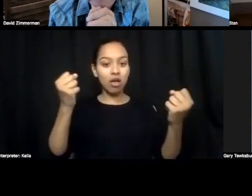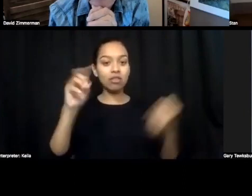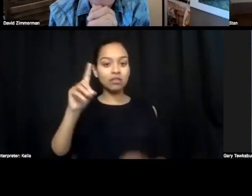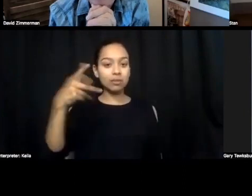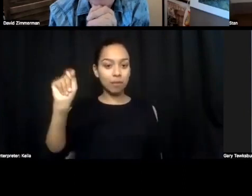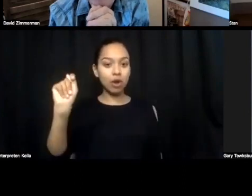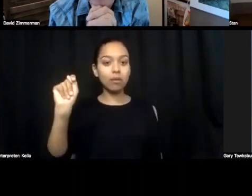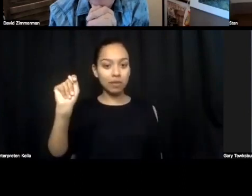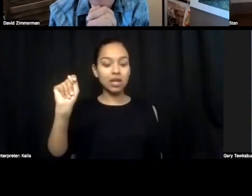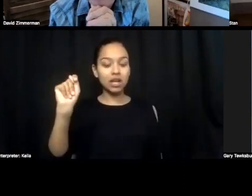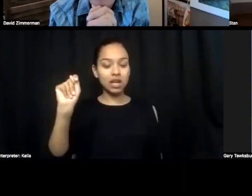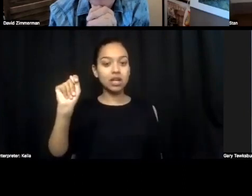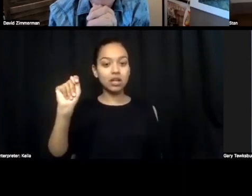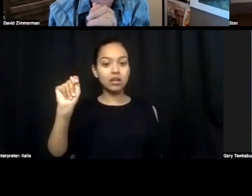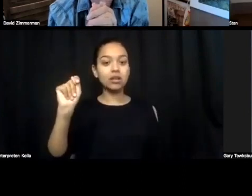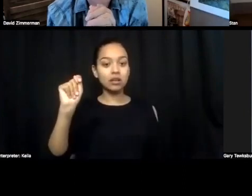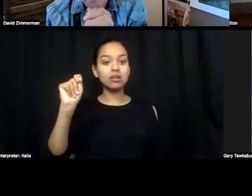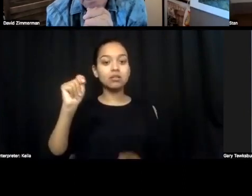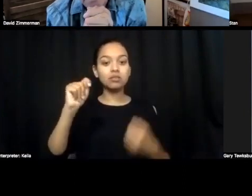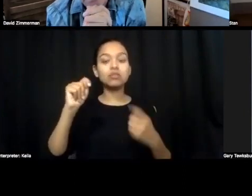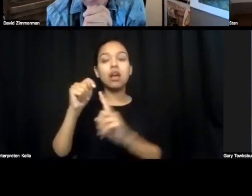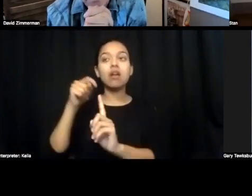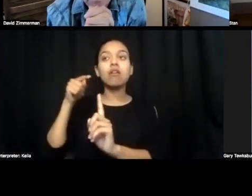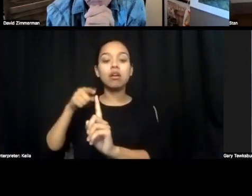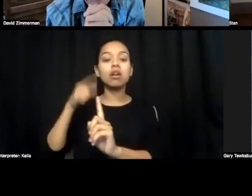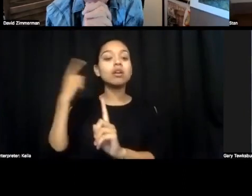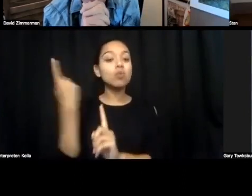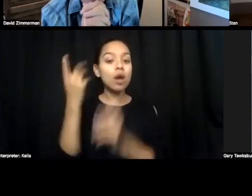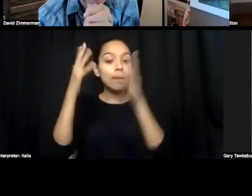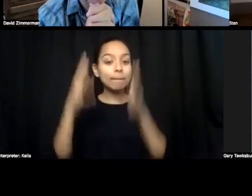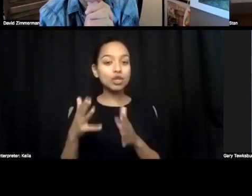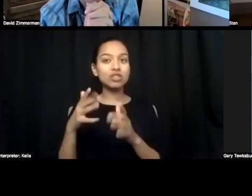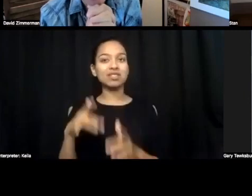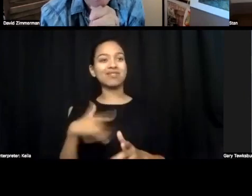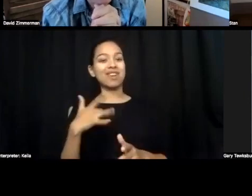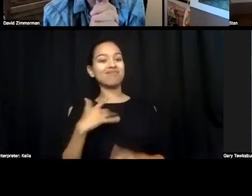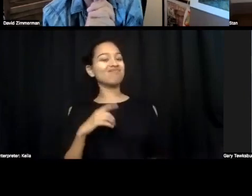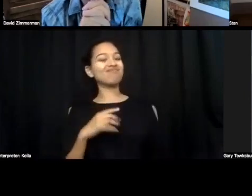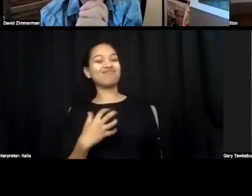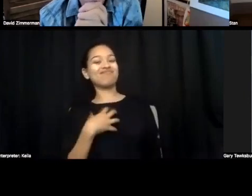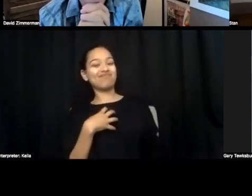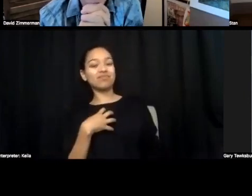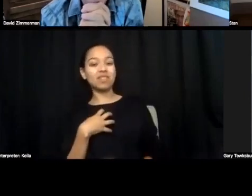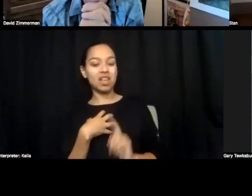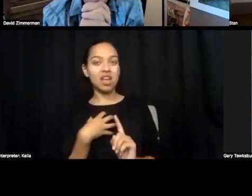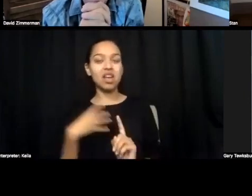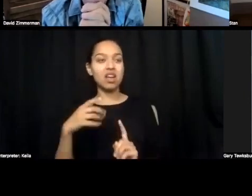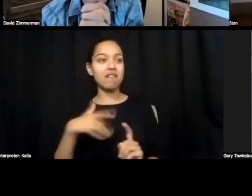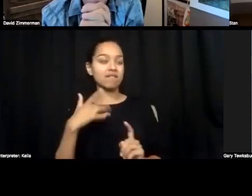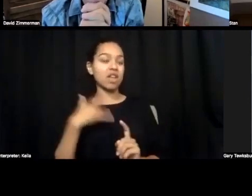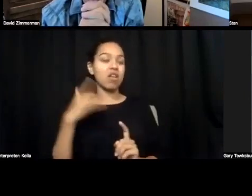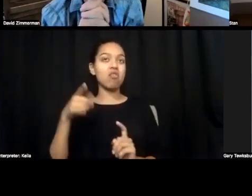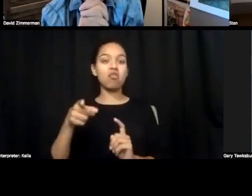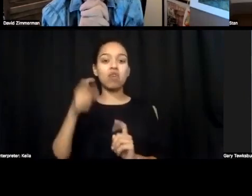said that talking about suicide would create more suicide, which is the opposite of where the mental health profession is now. Talking about it will prevent